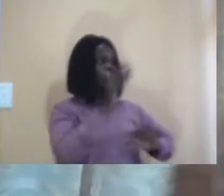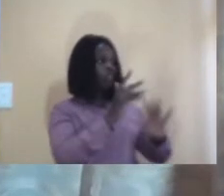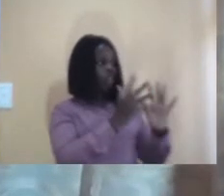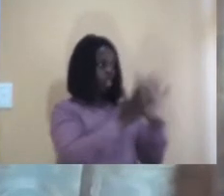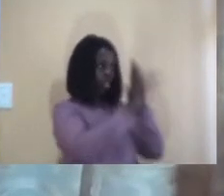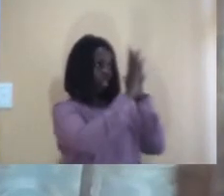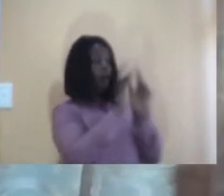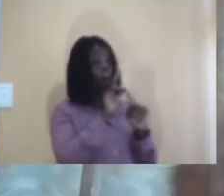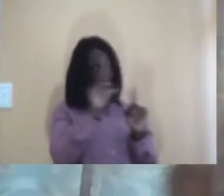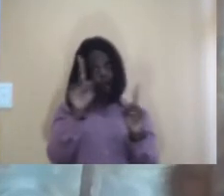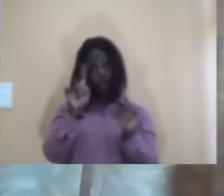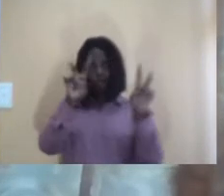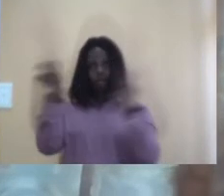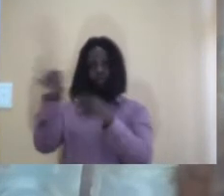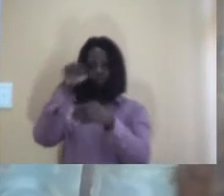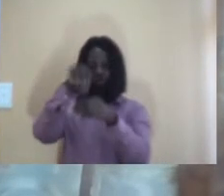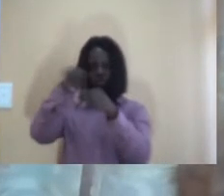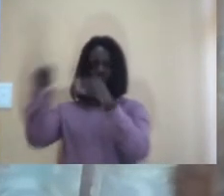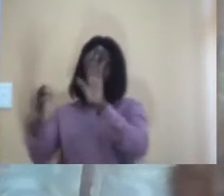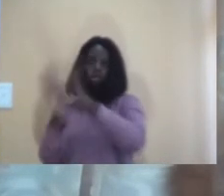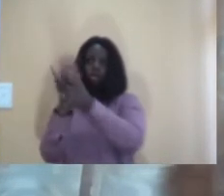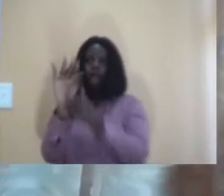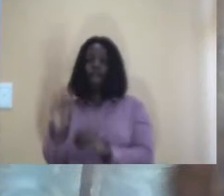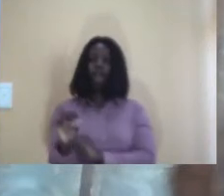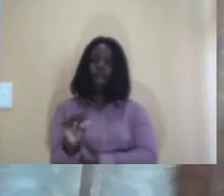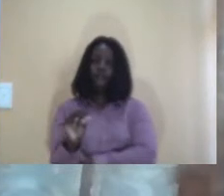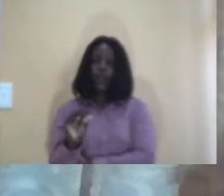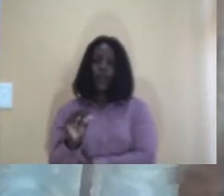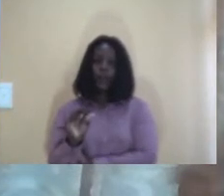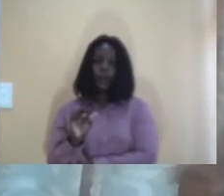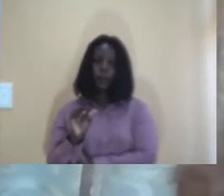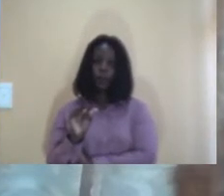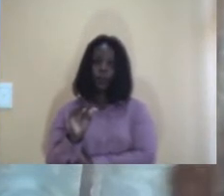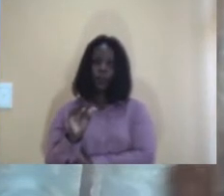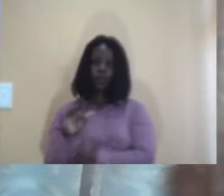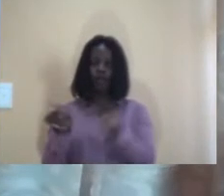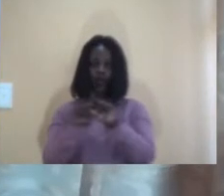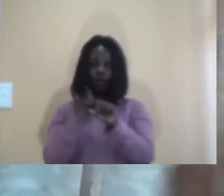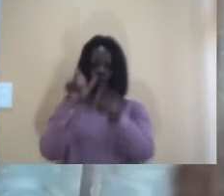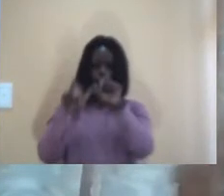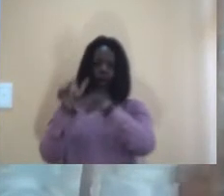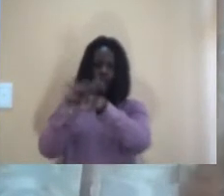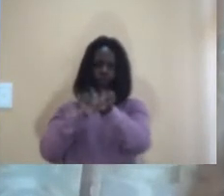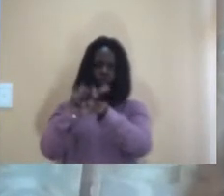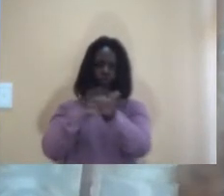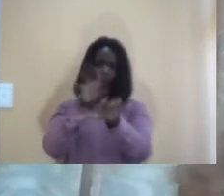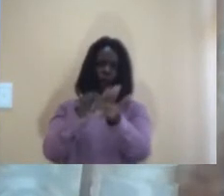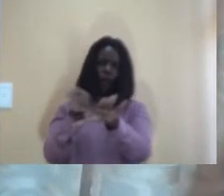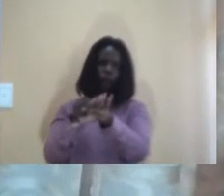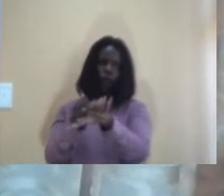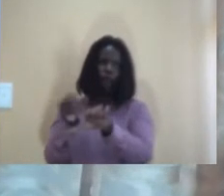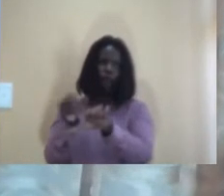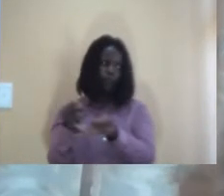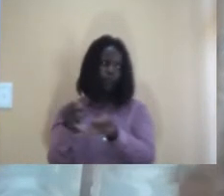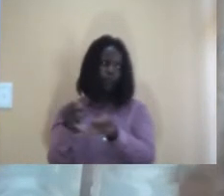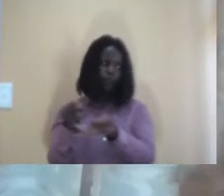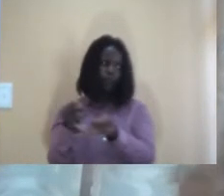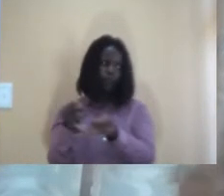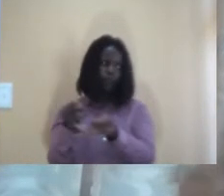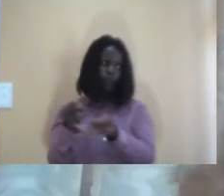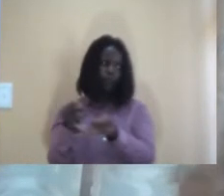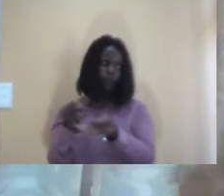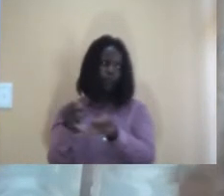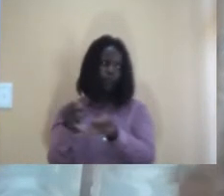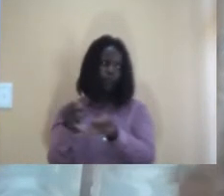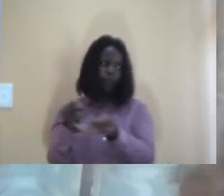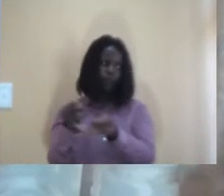ekutheni ney'tshalo ziyathinteka nabalimi bayathinteka. Some climate change impacts